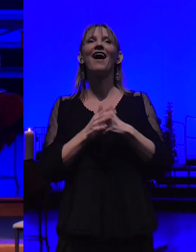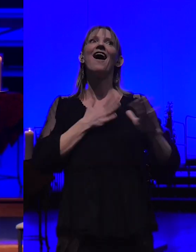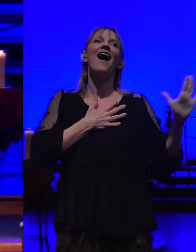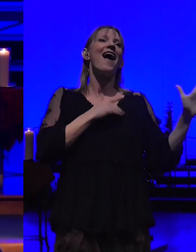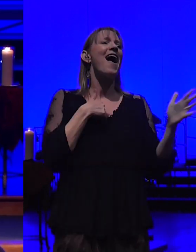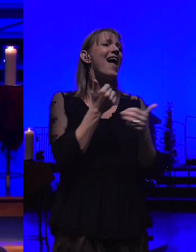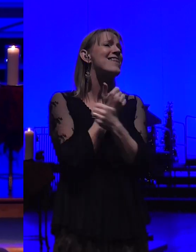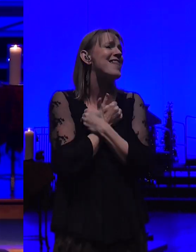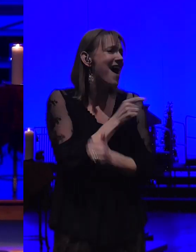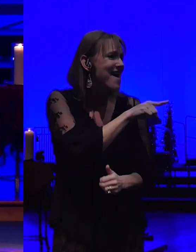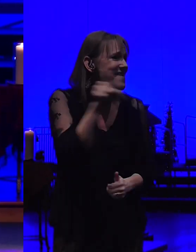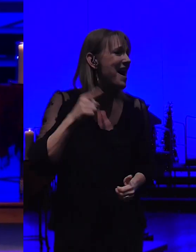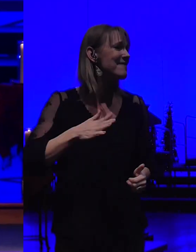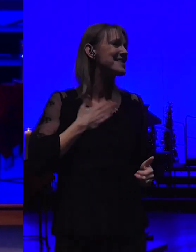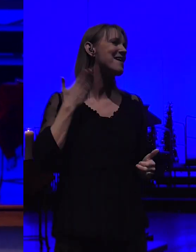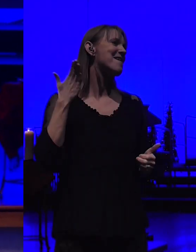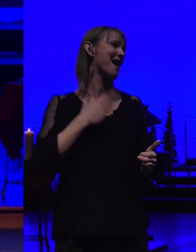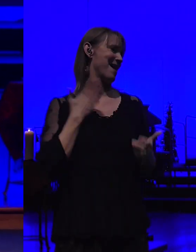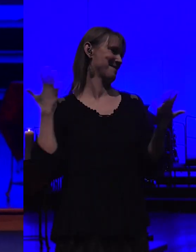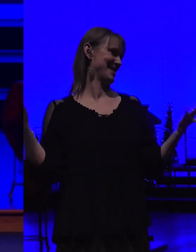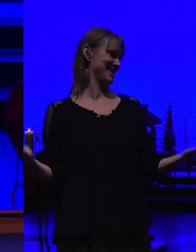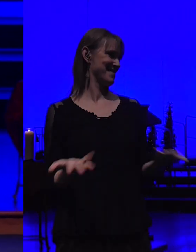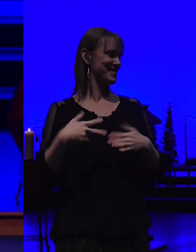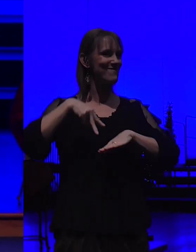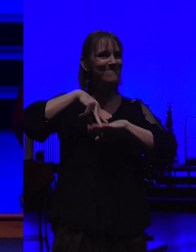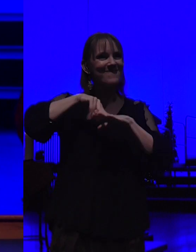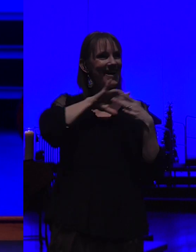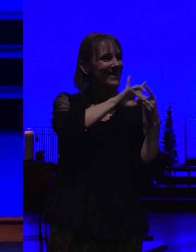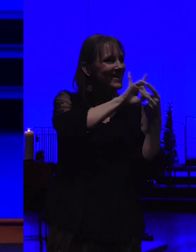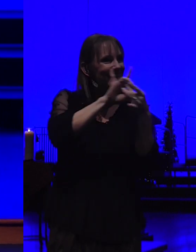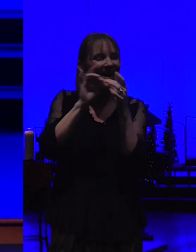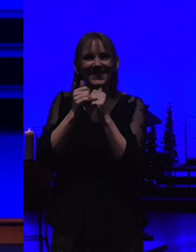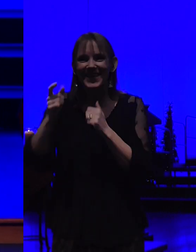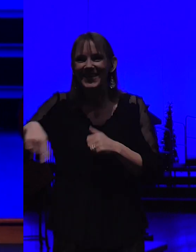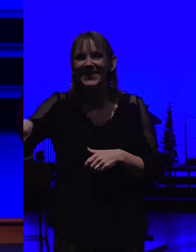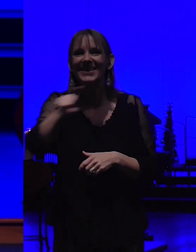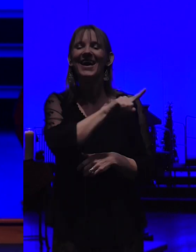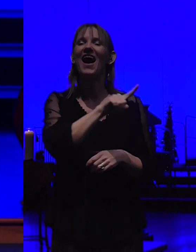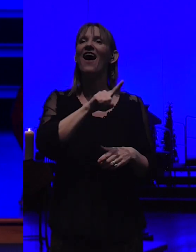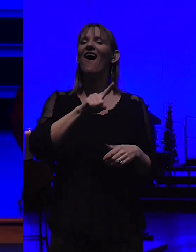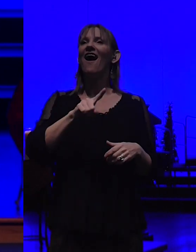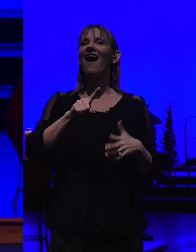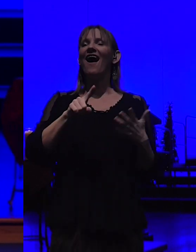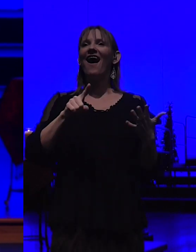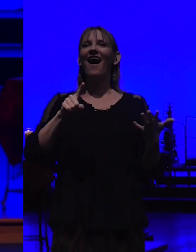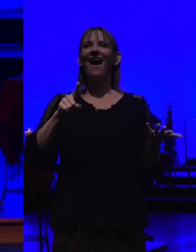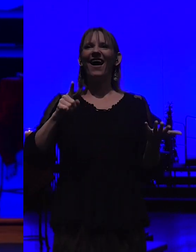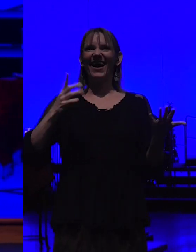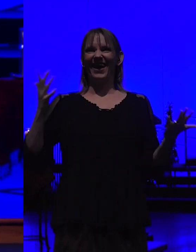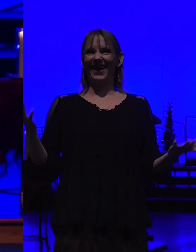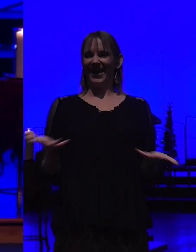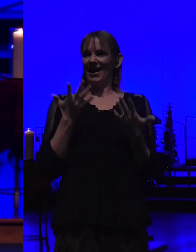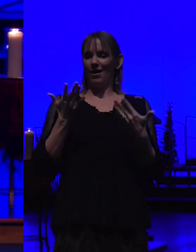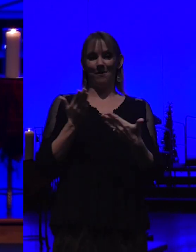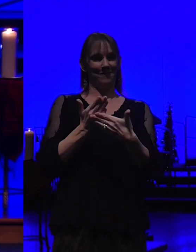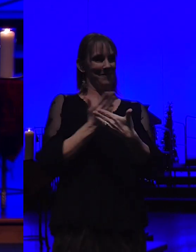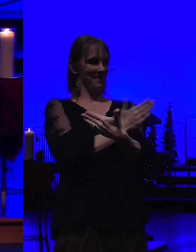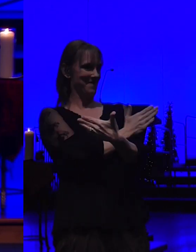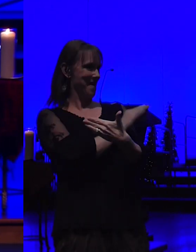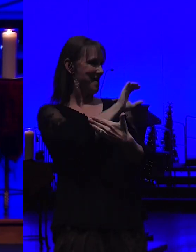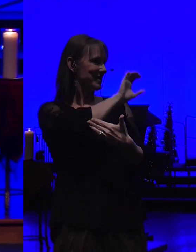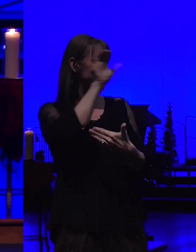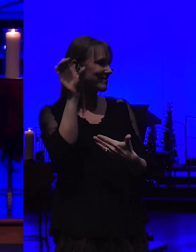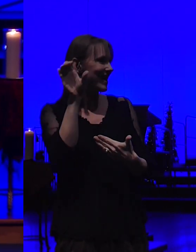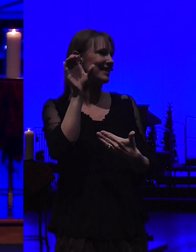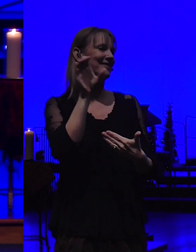Oh, I love you, and I'm so happy to be up here connecting with you and here prior to Christmas time.